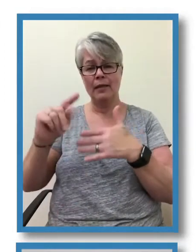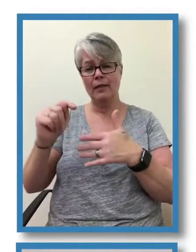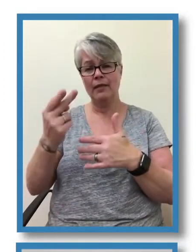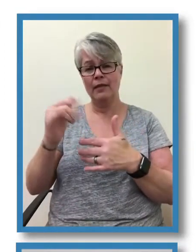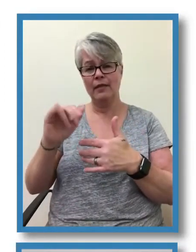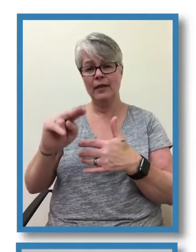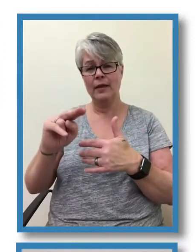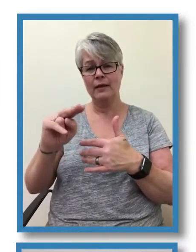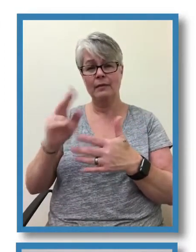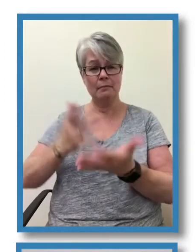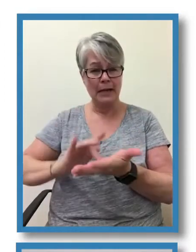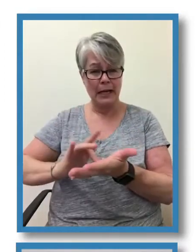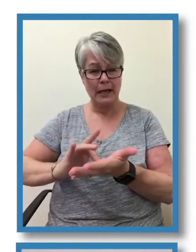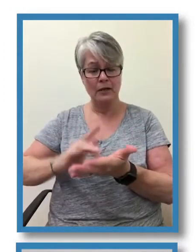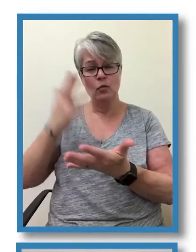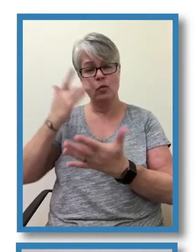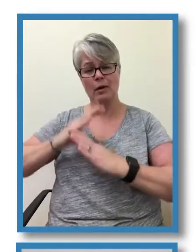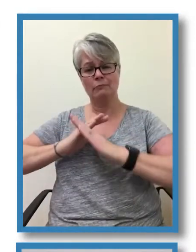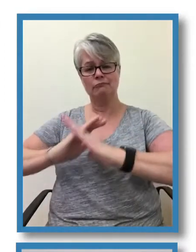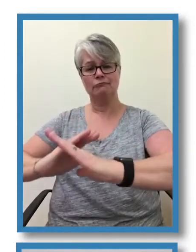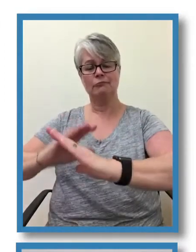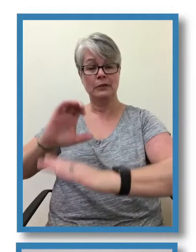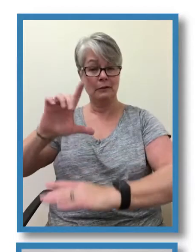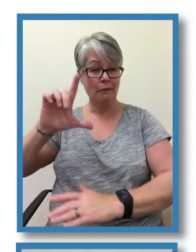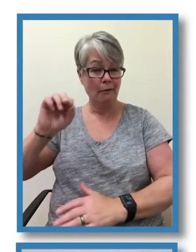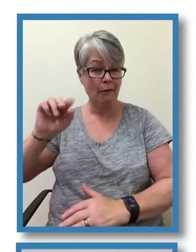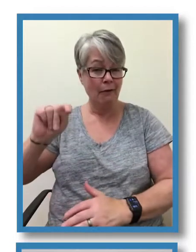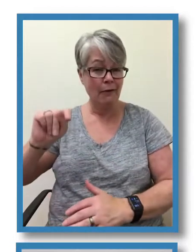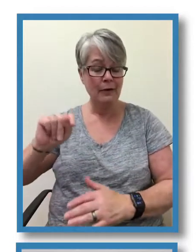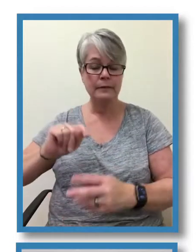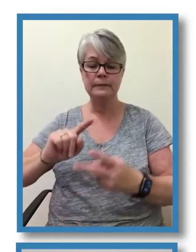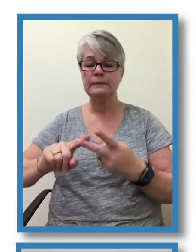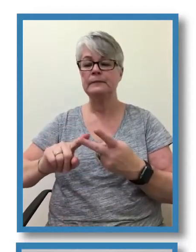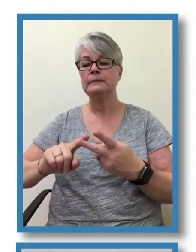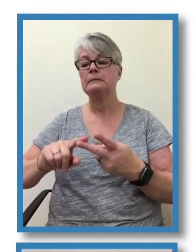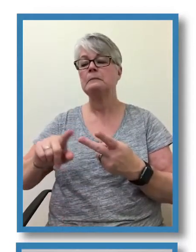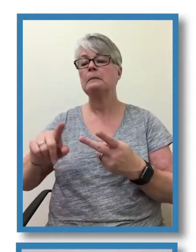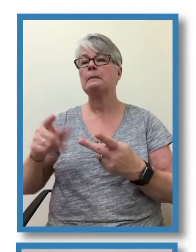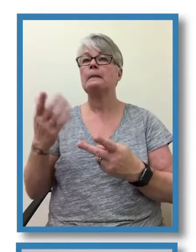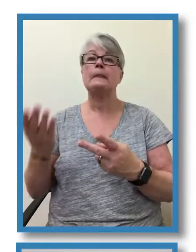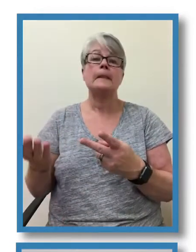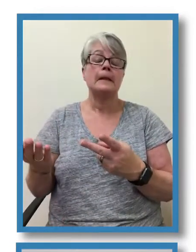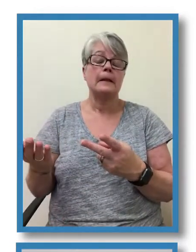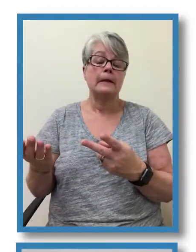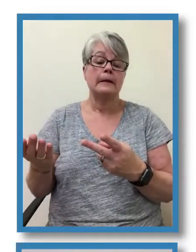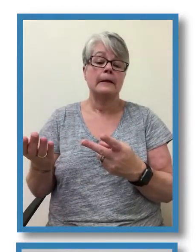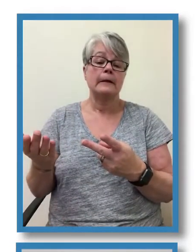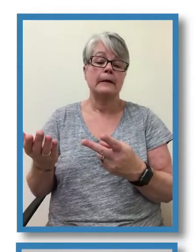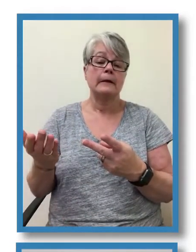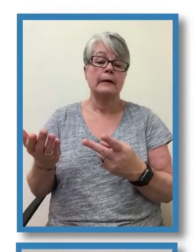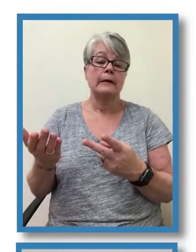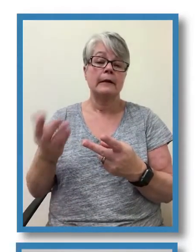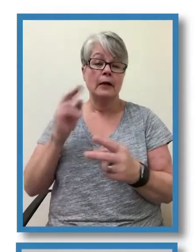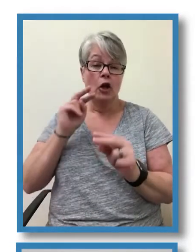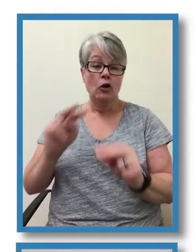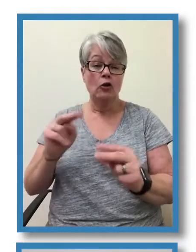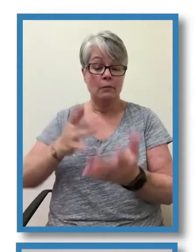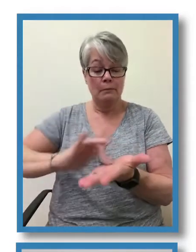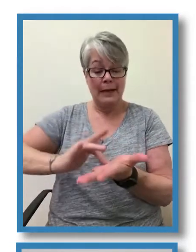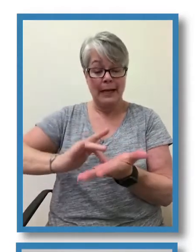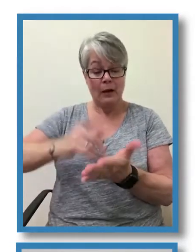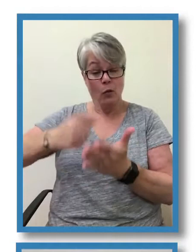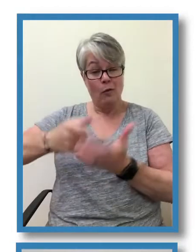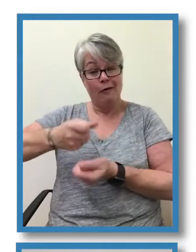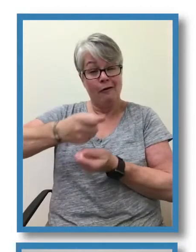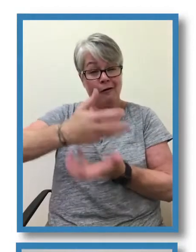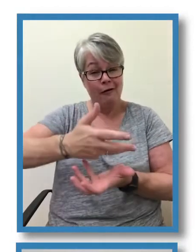that could be alcohol. If a person's drinking alcohol regularly to excess, can be a problem, particularly some of the drugs which cross the blood-brain barrier. They